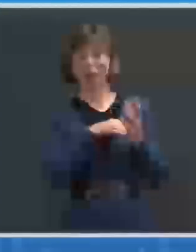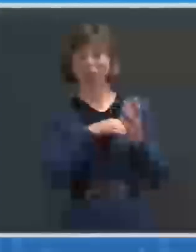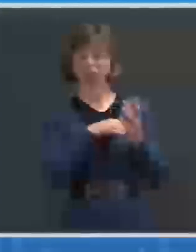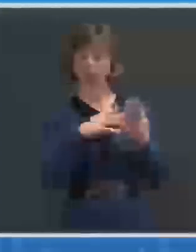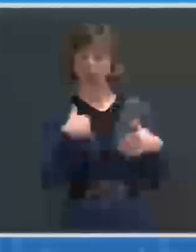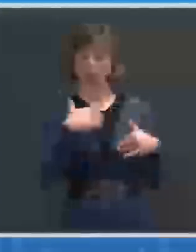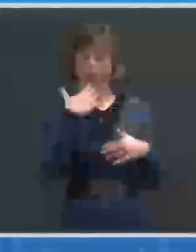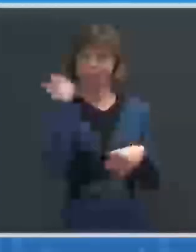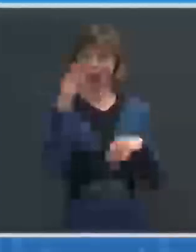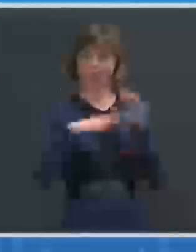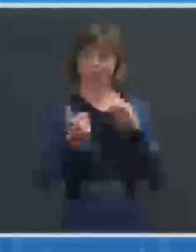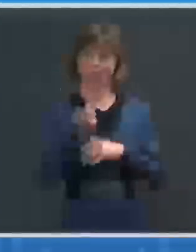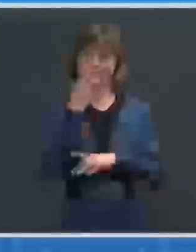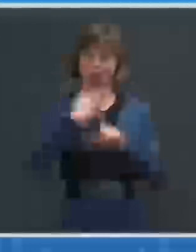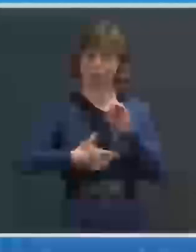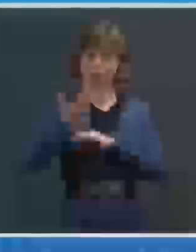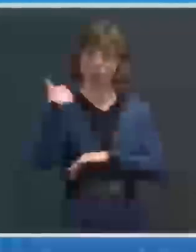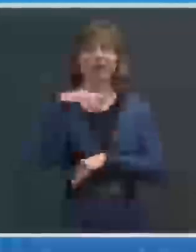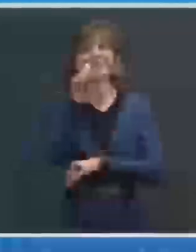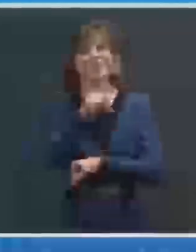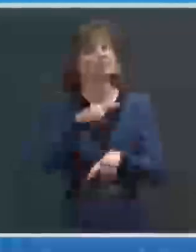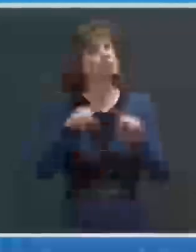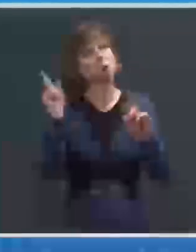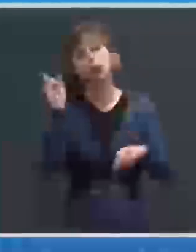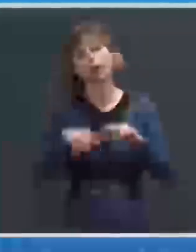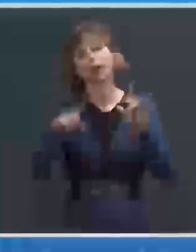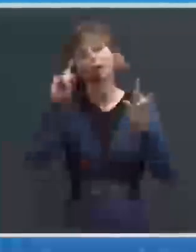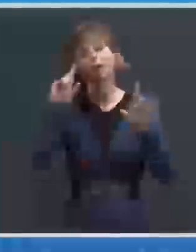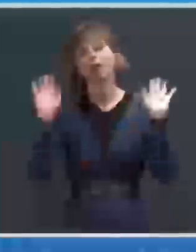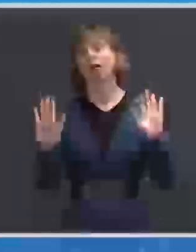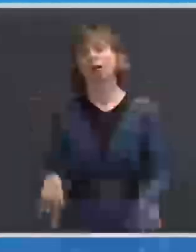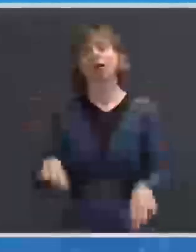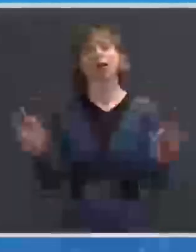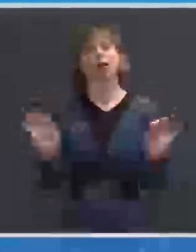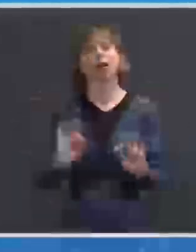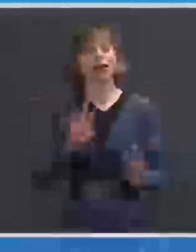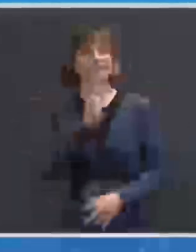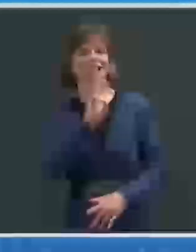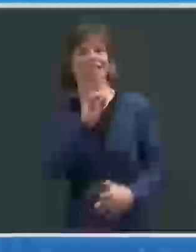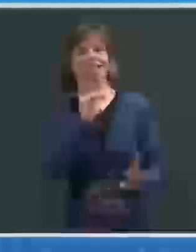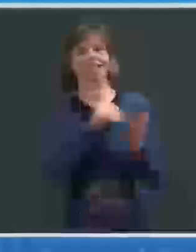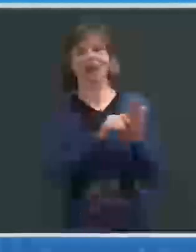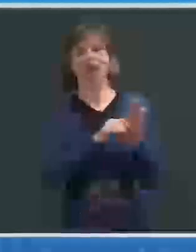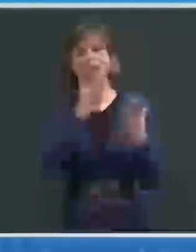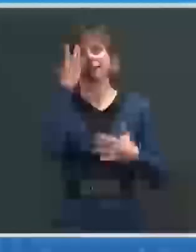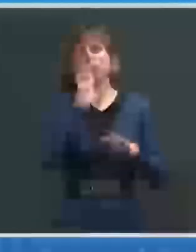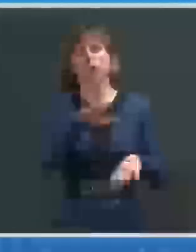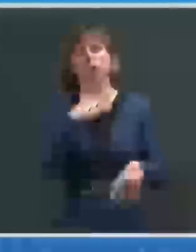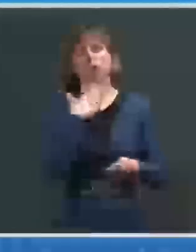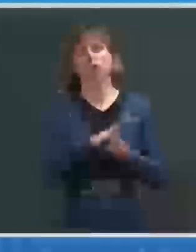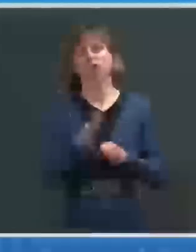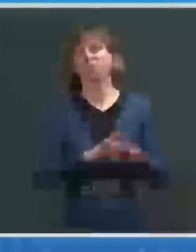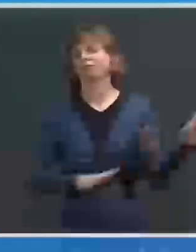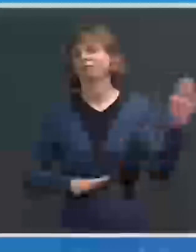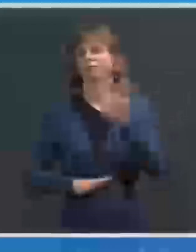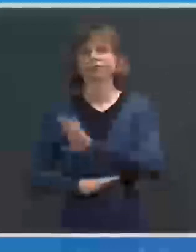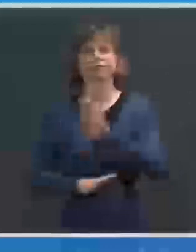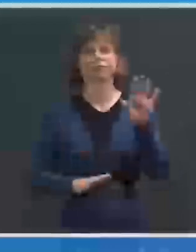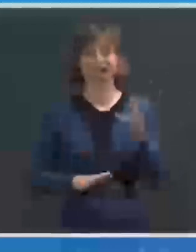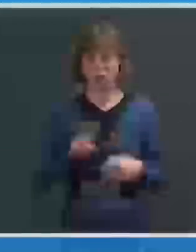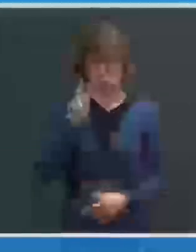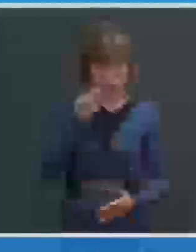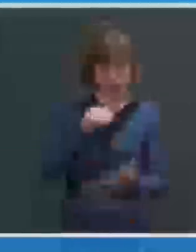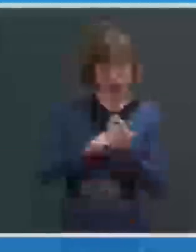months ago. But we cannot be resigned to 70,000 cases a day, 2,000 daily